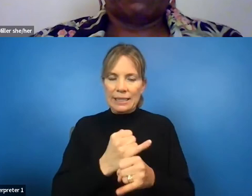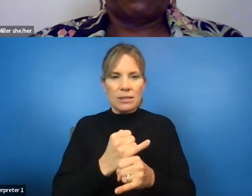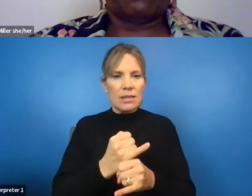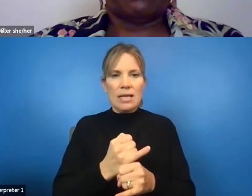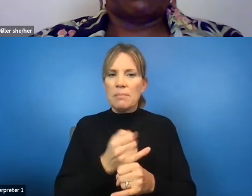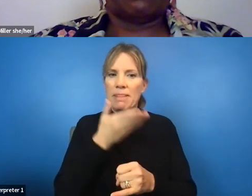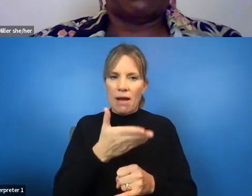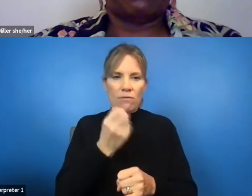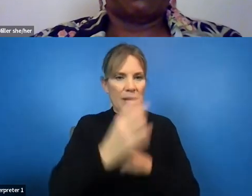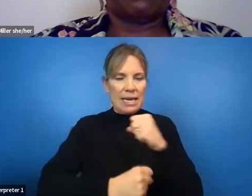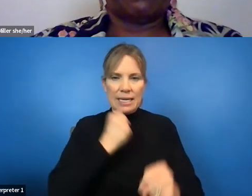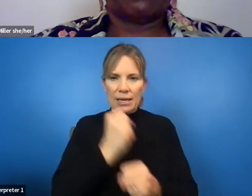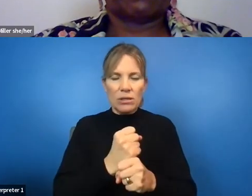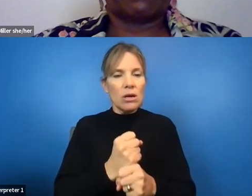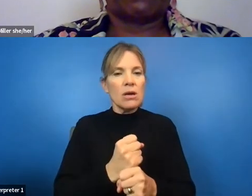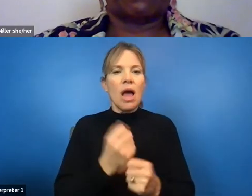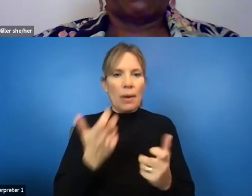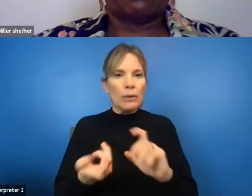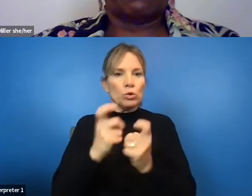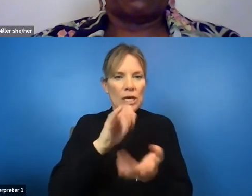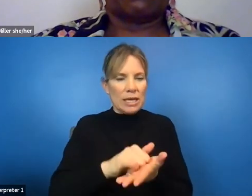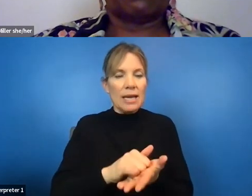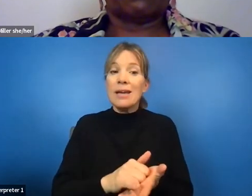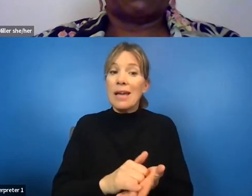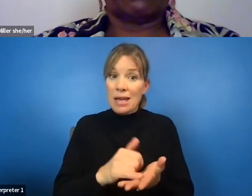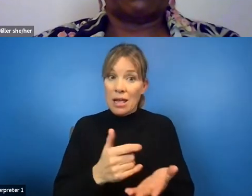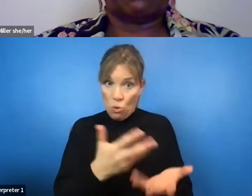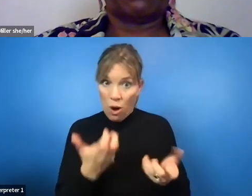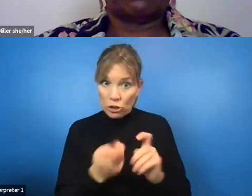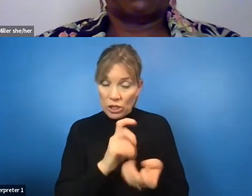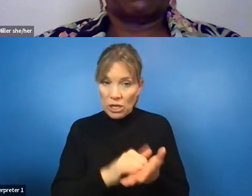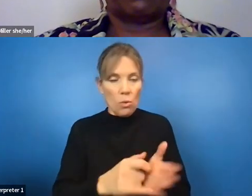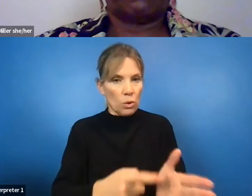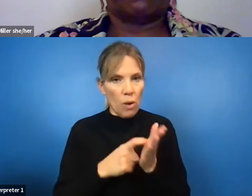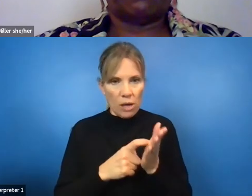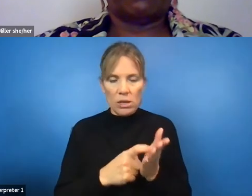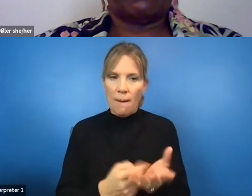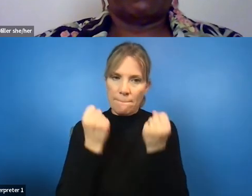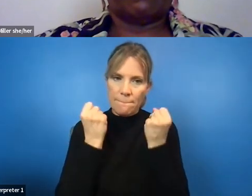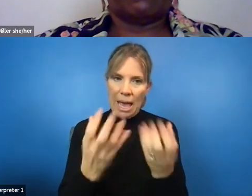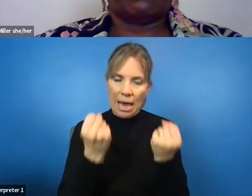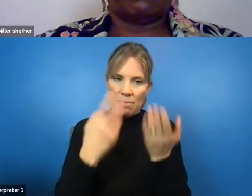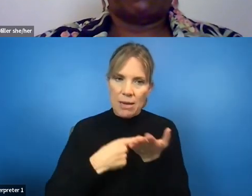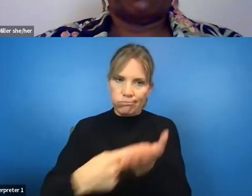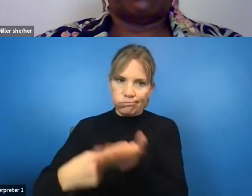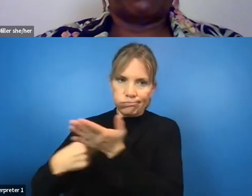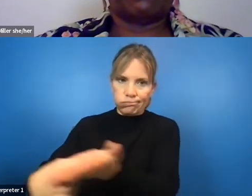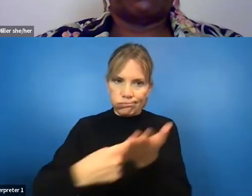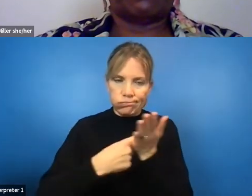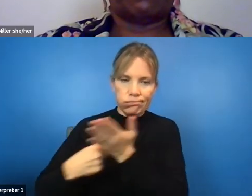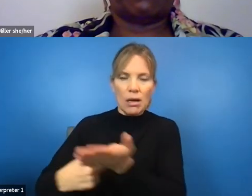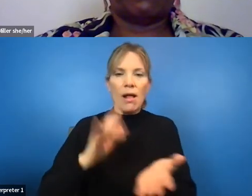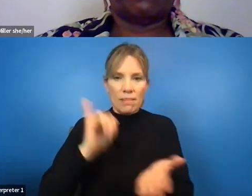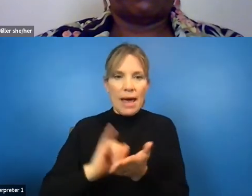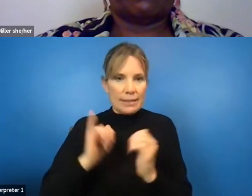many, many years. And so to change that, it requires many conversations. And that is how